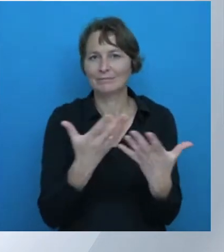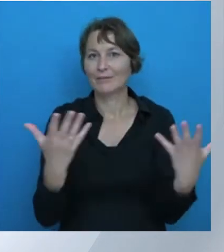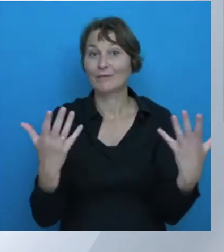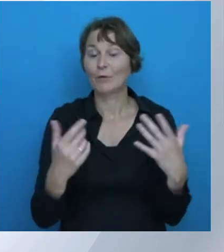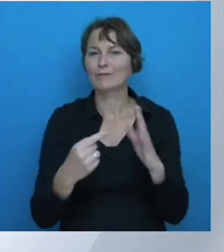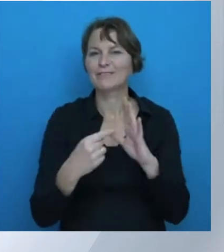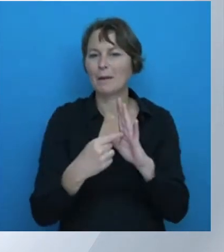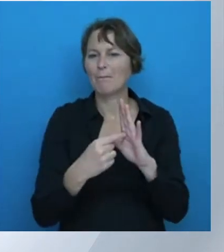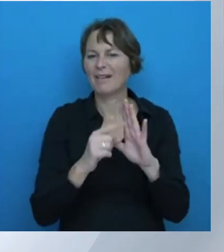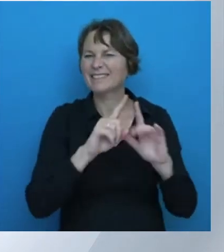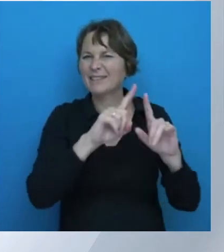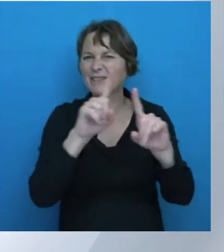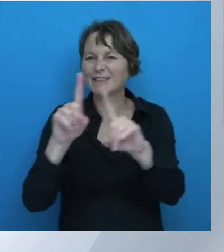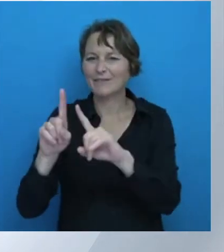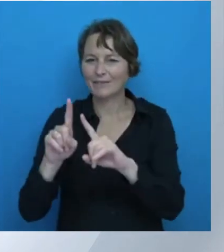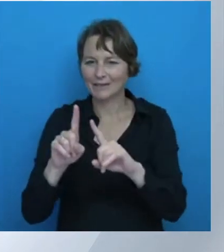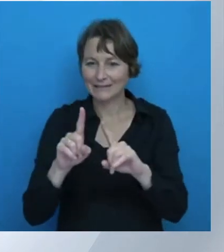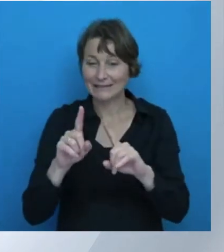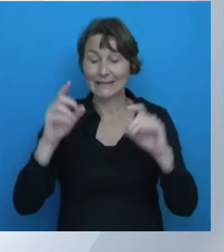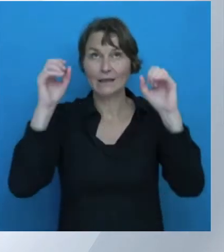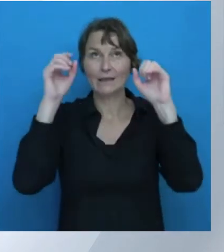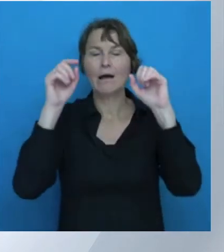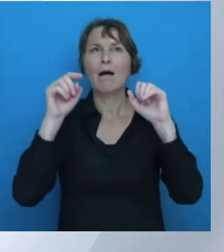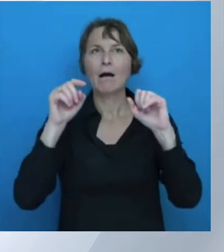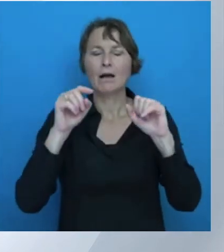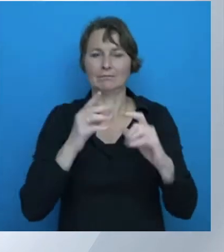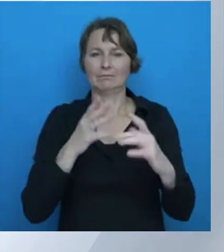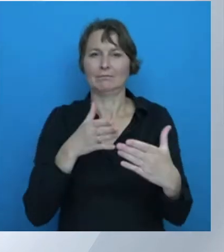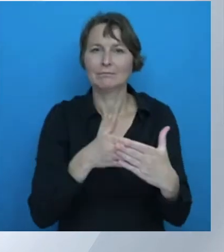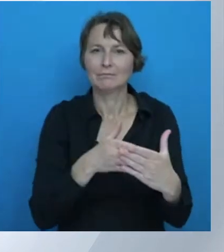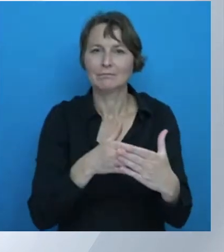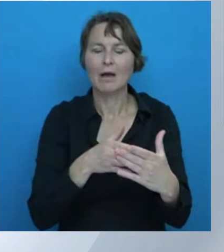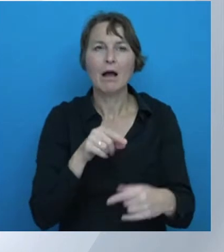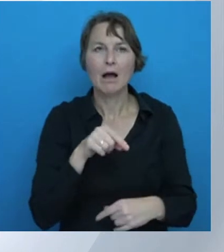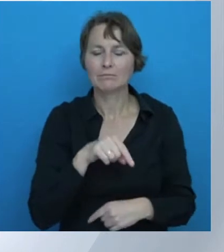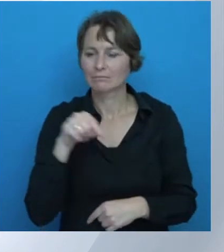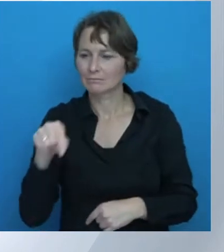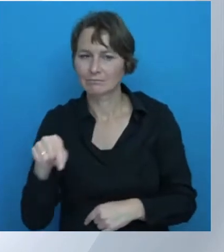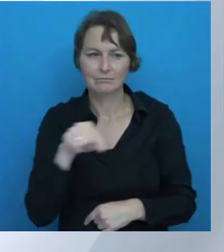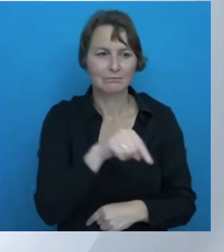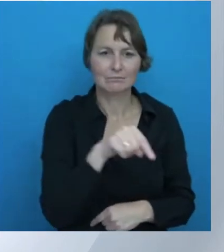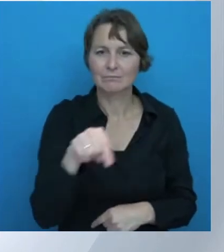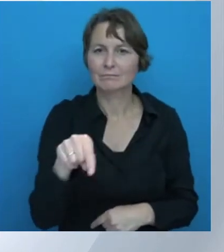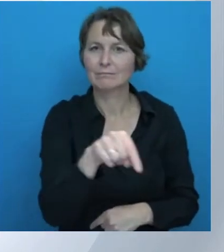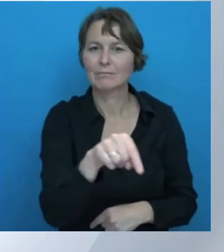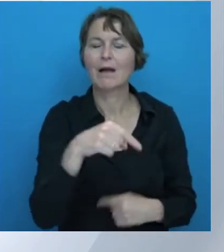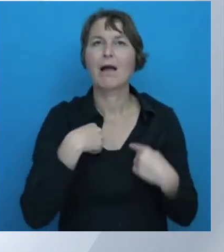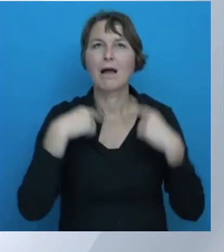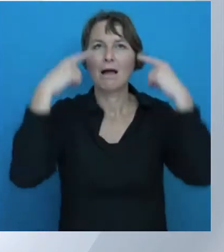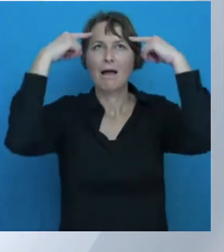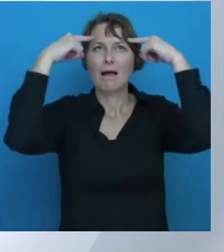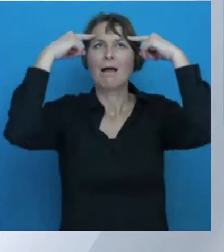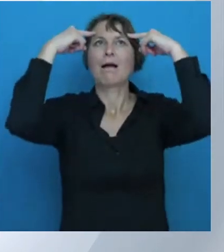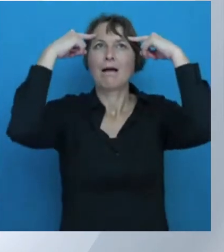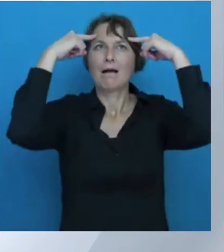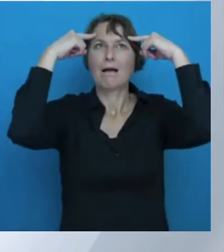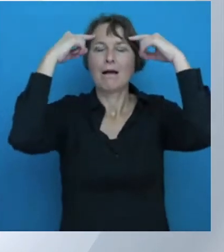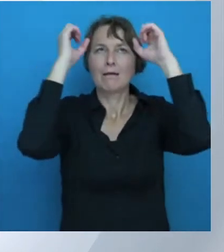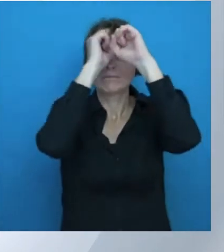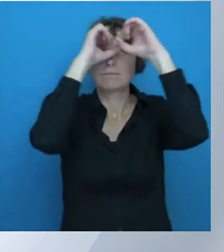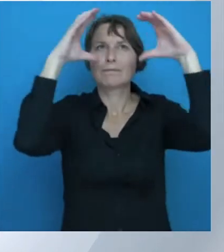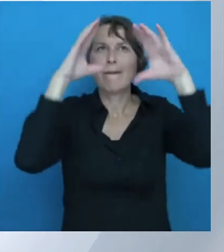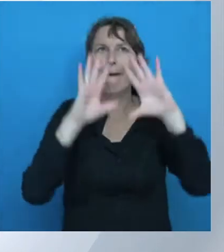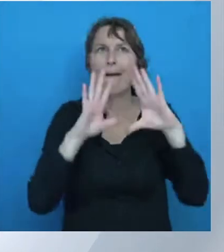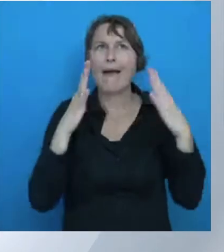and suddenly your entire mindset changes, because what happened is that you start to really have the empathy lab for